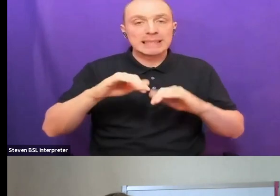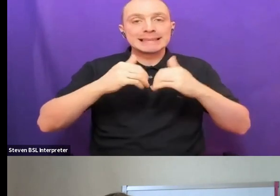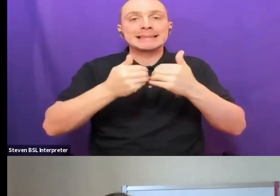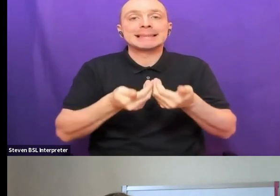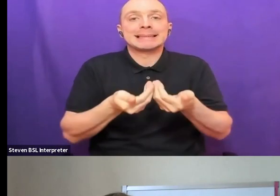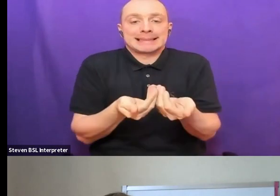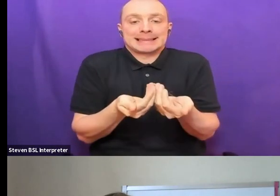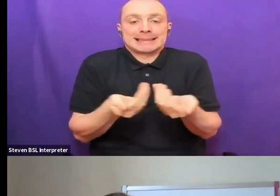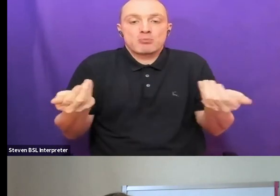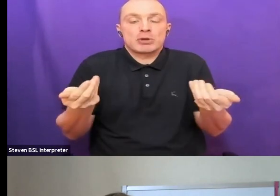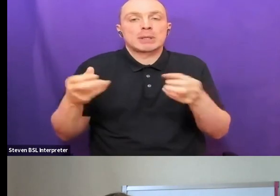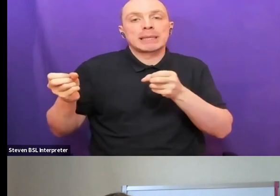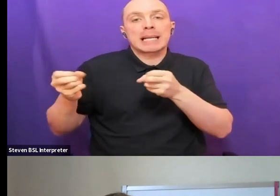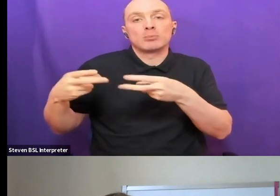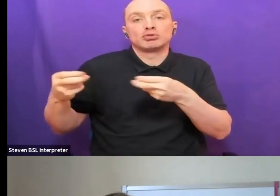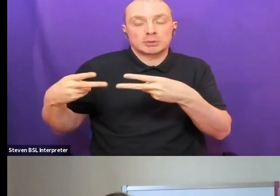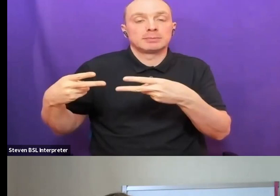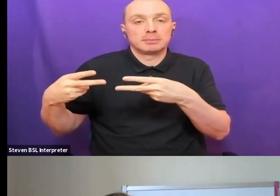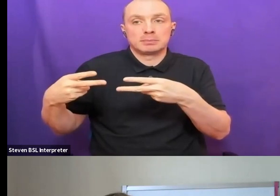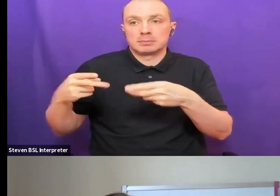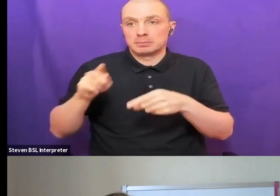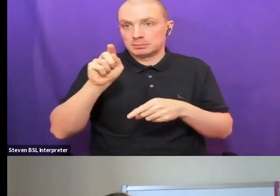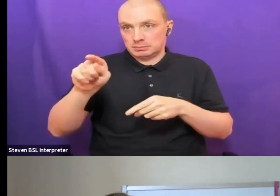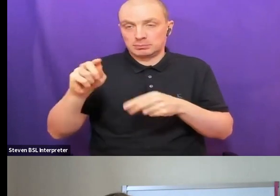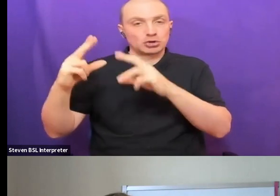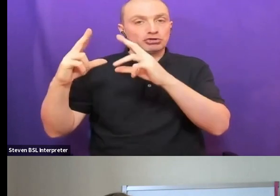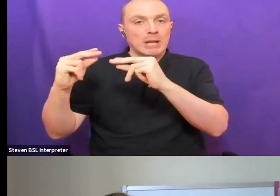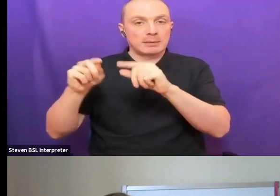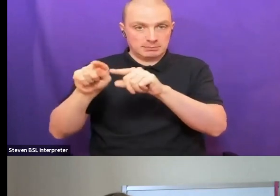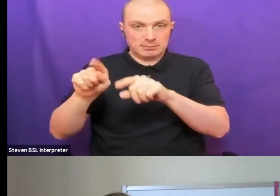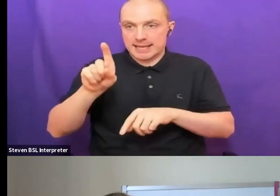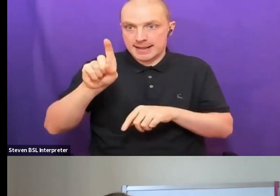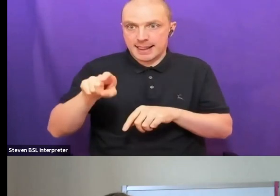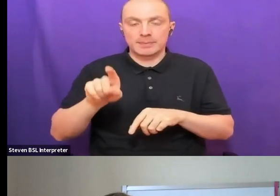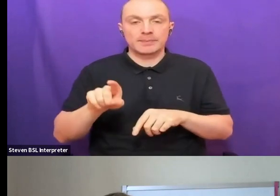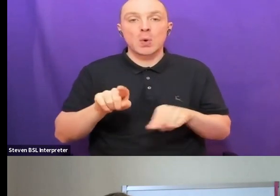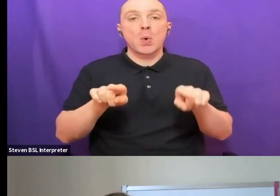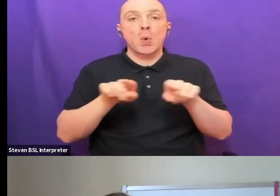We're also joined today by BSL interpreters. We have Stephen and Neve with us. Thanks for coming.